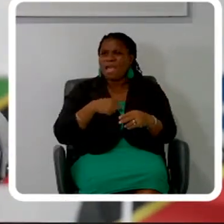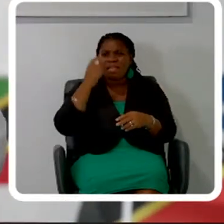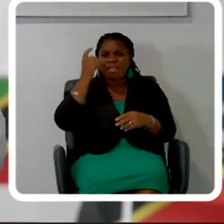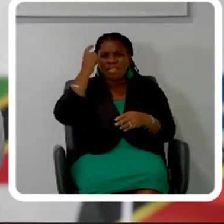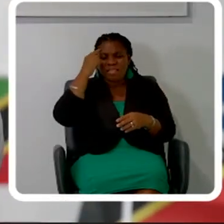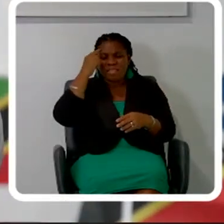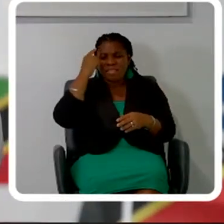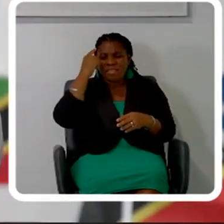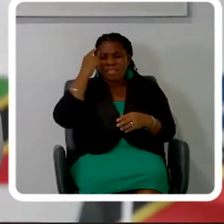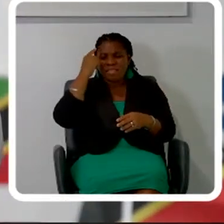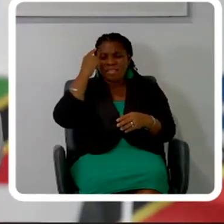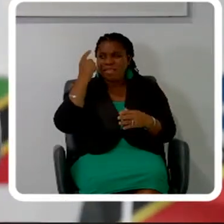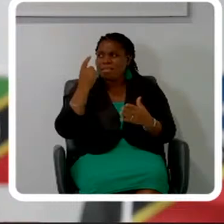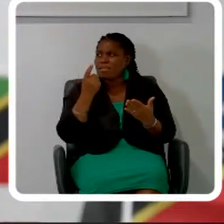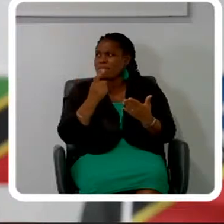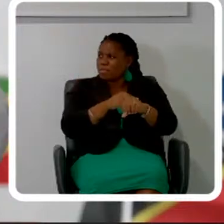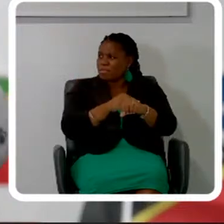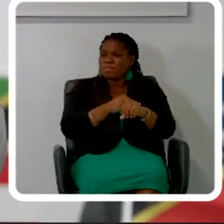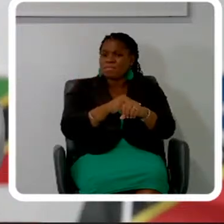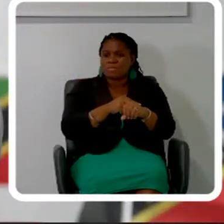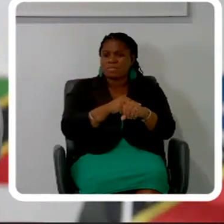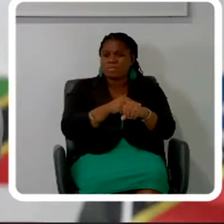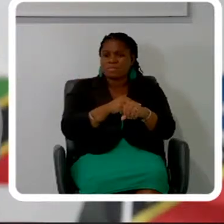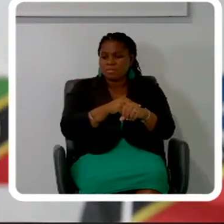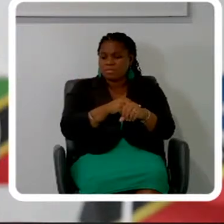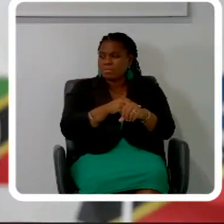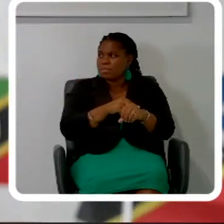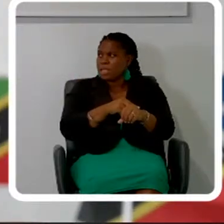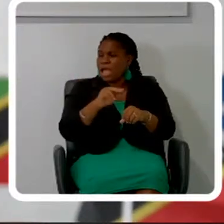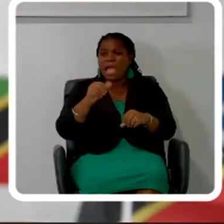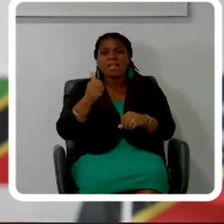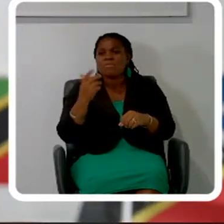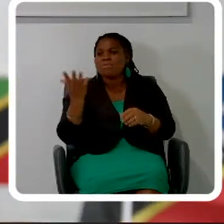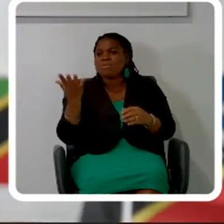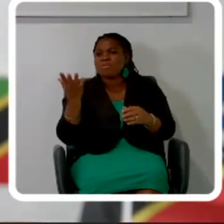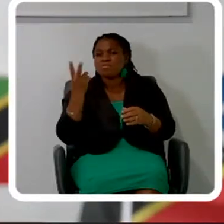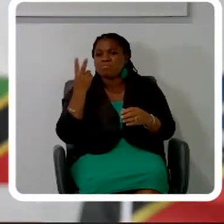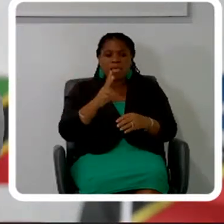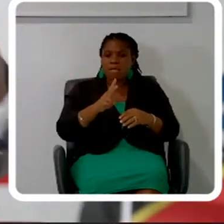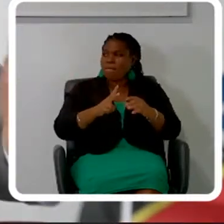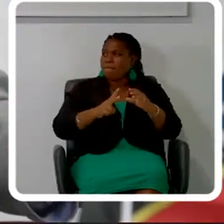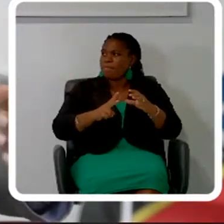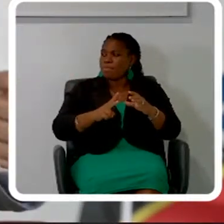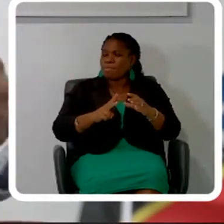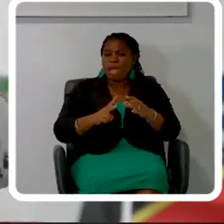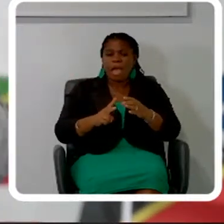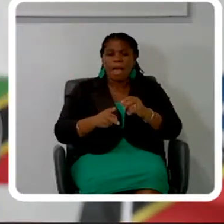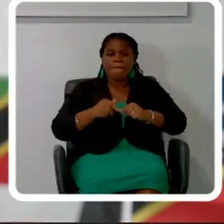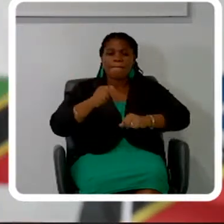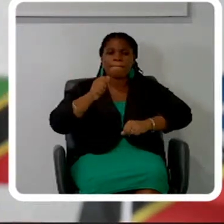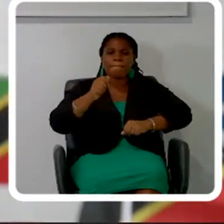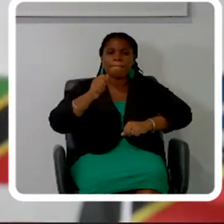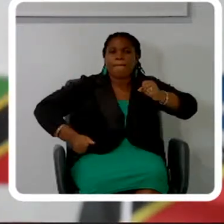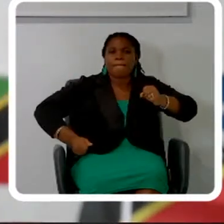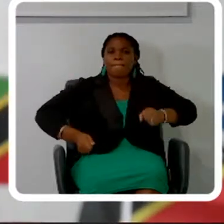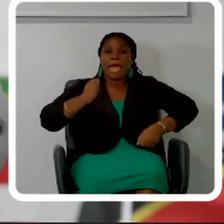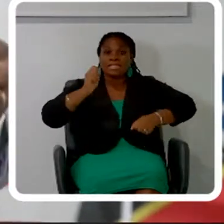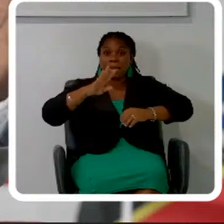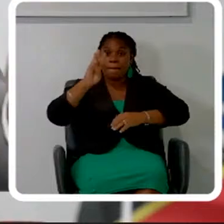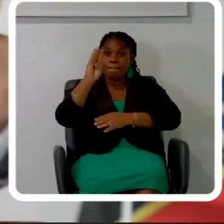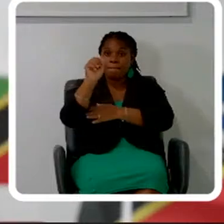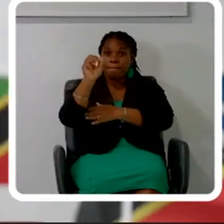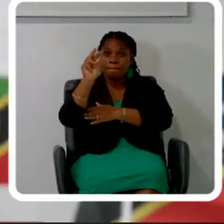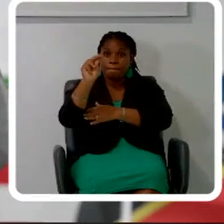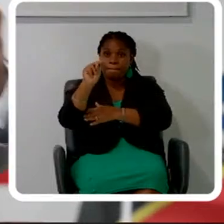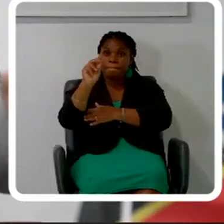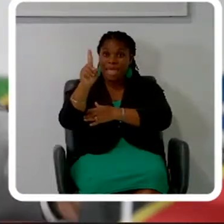they're normally in, anywhere you see a marching band in a music video or in a movie, you can bet